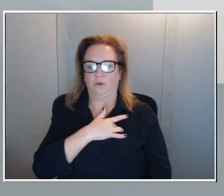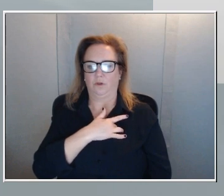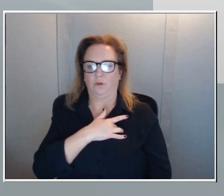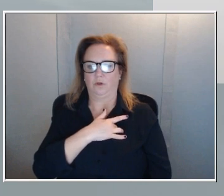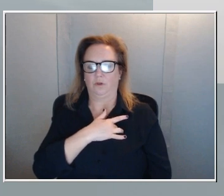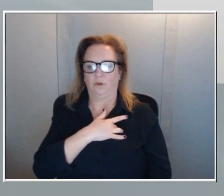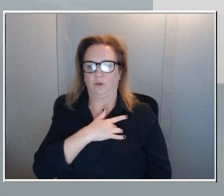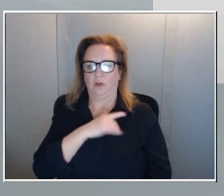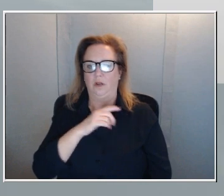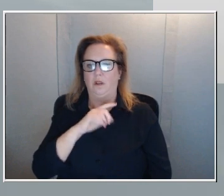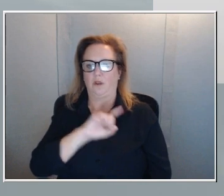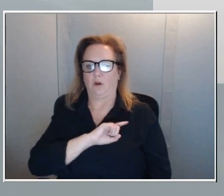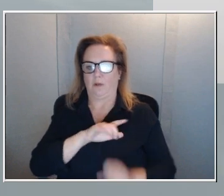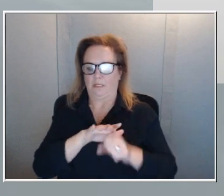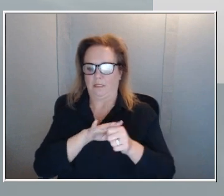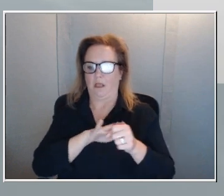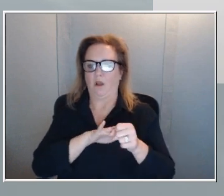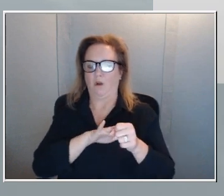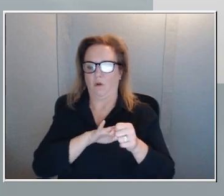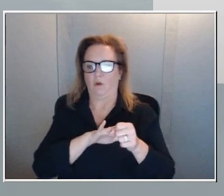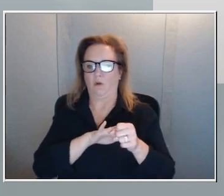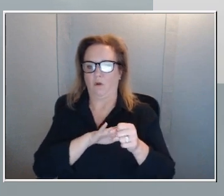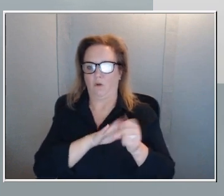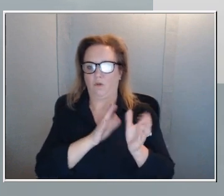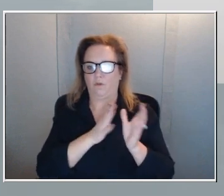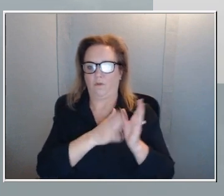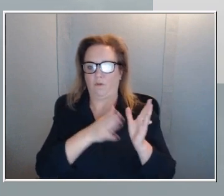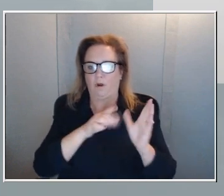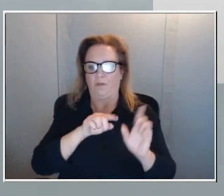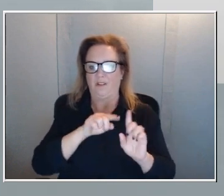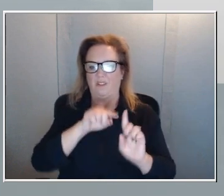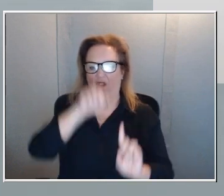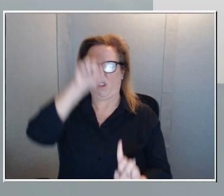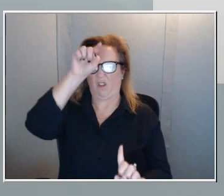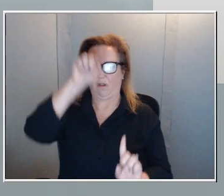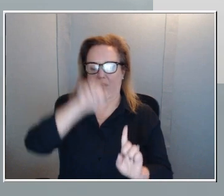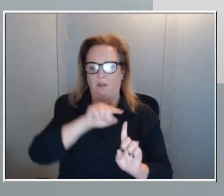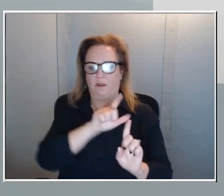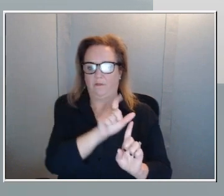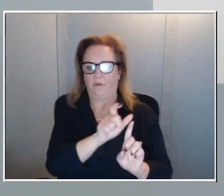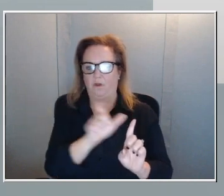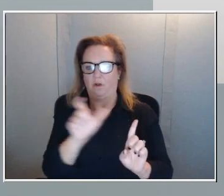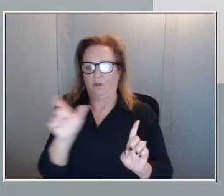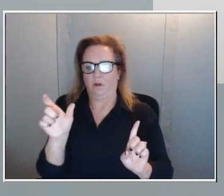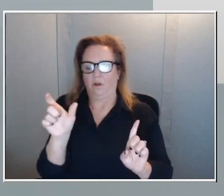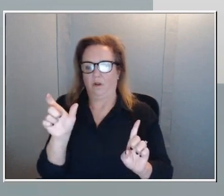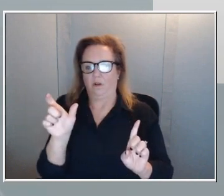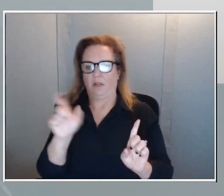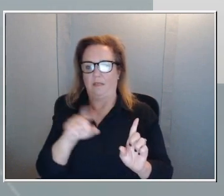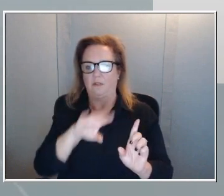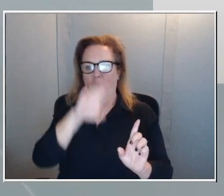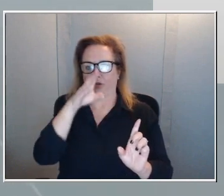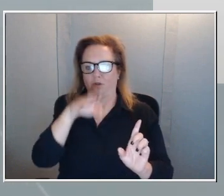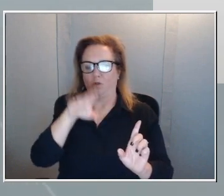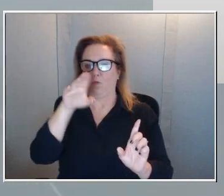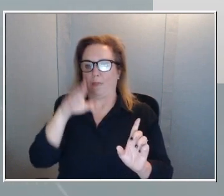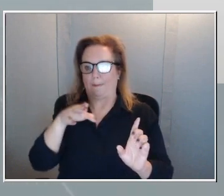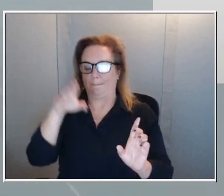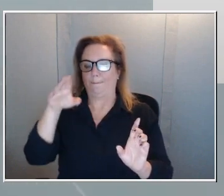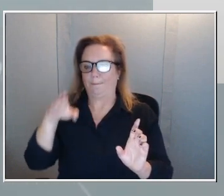the heart rate is slow because they're kind of far apart, the tall, skinny things. And then all of a sudden she goes into this rhythm where